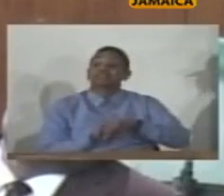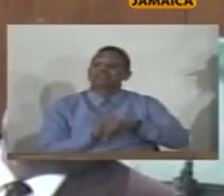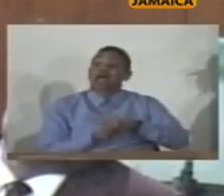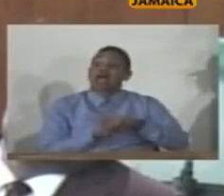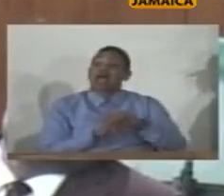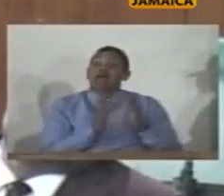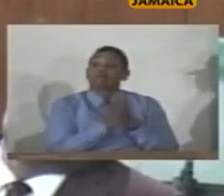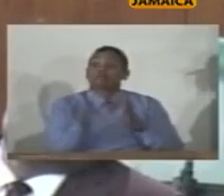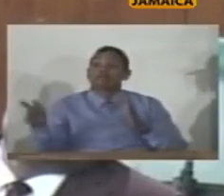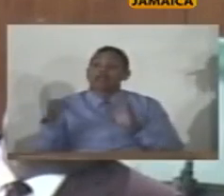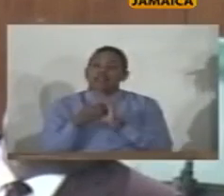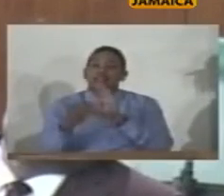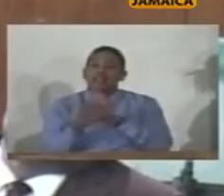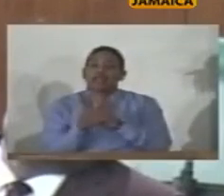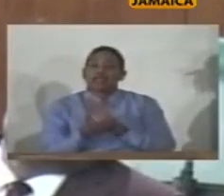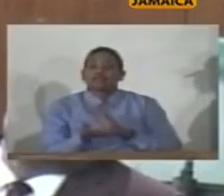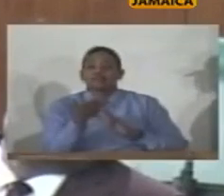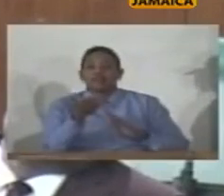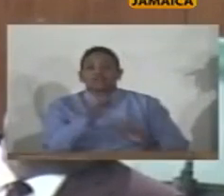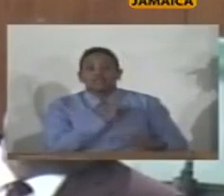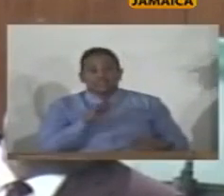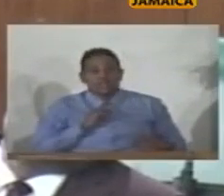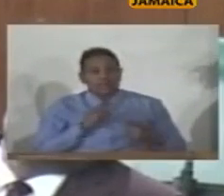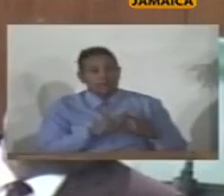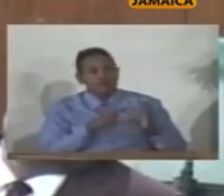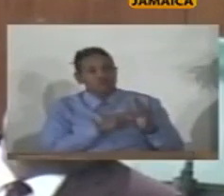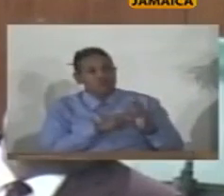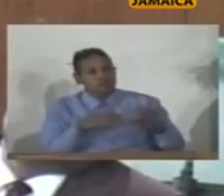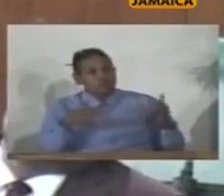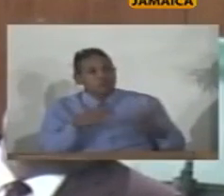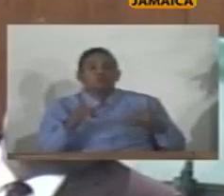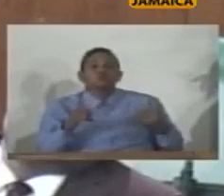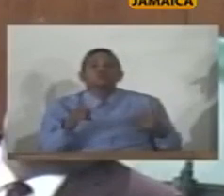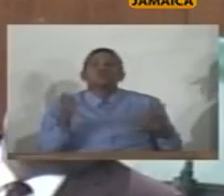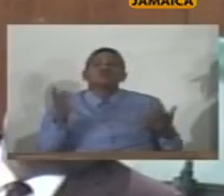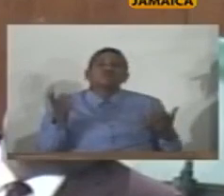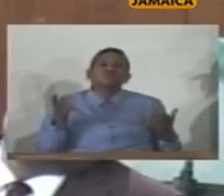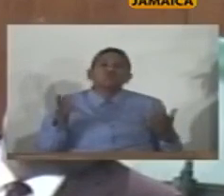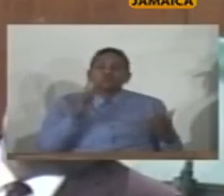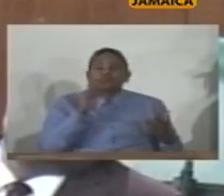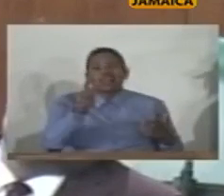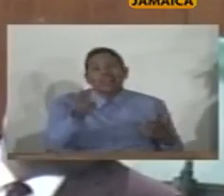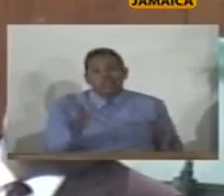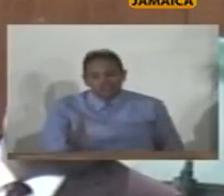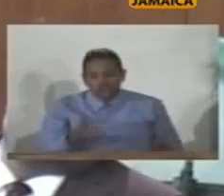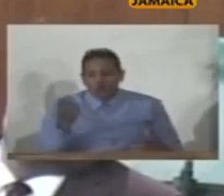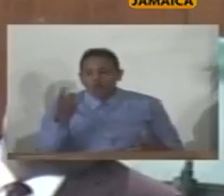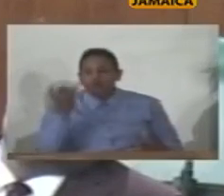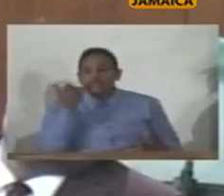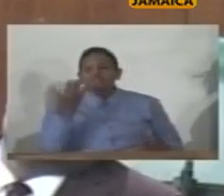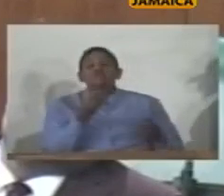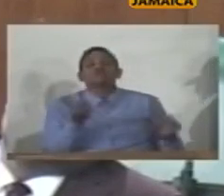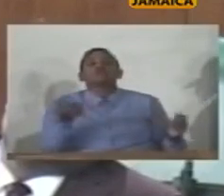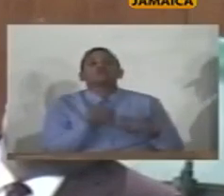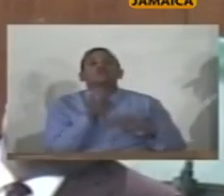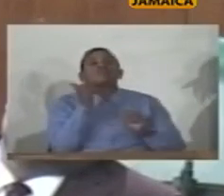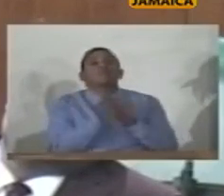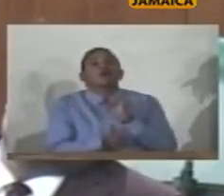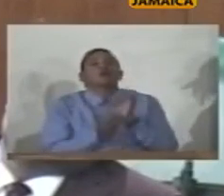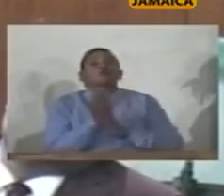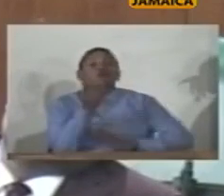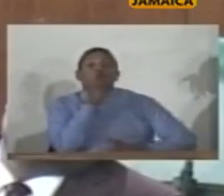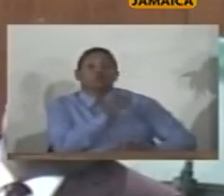so laid before the Senate and the House of Representatives, whichever shall be the later, unless a resolution is passed by the